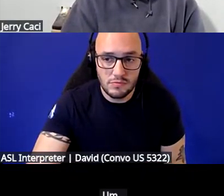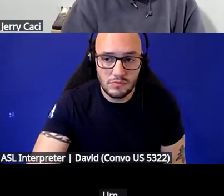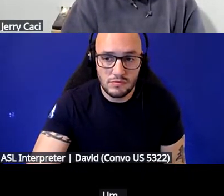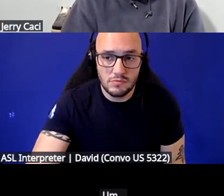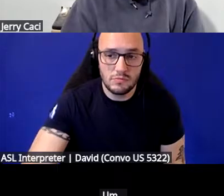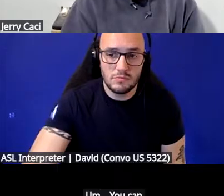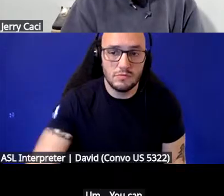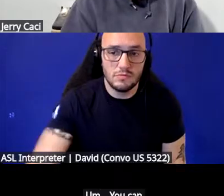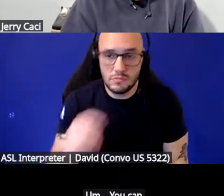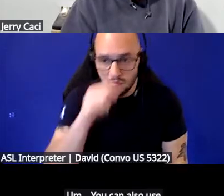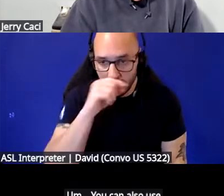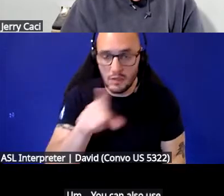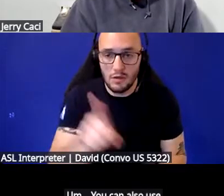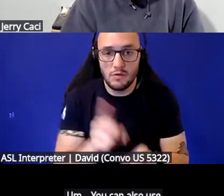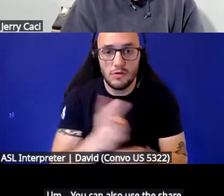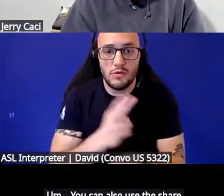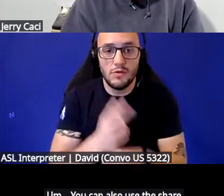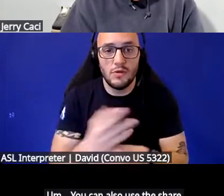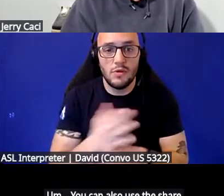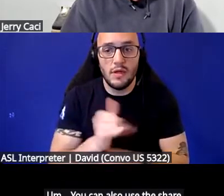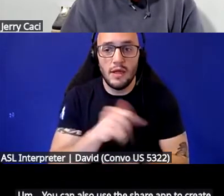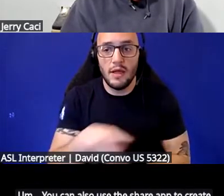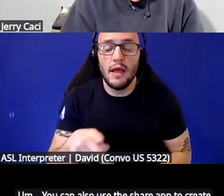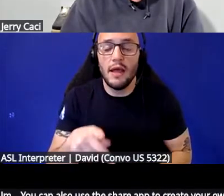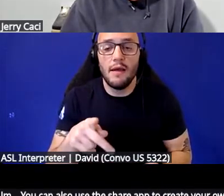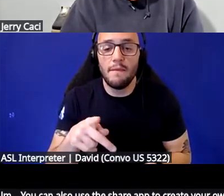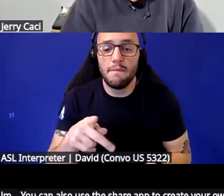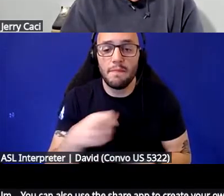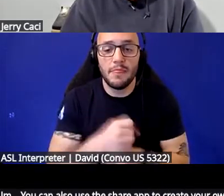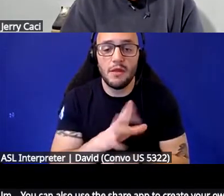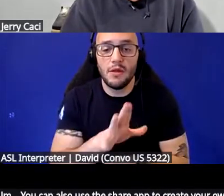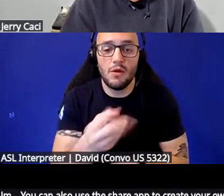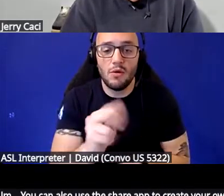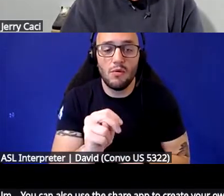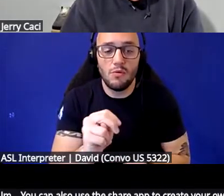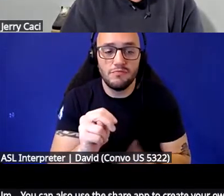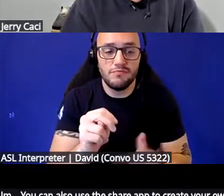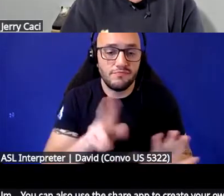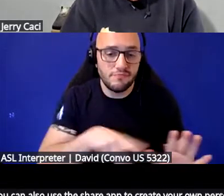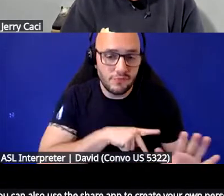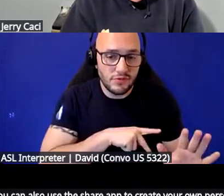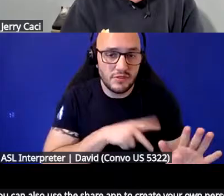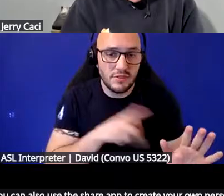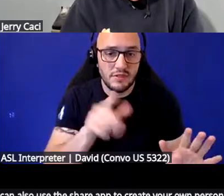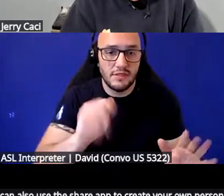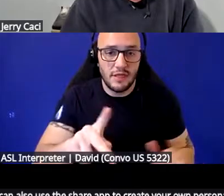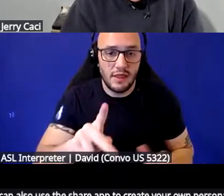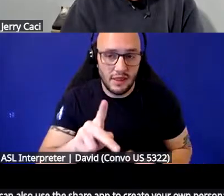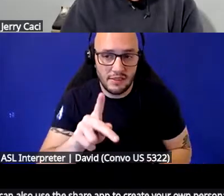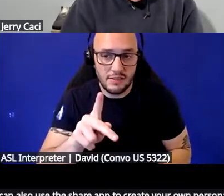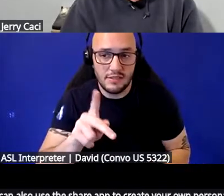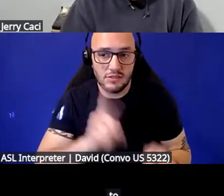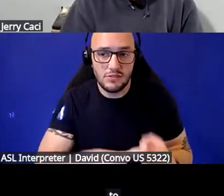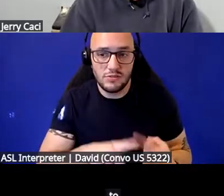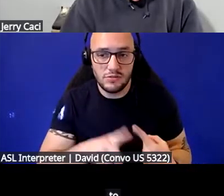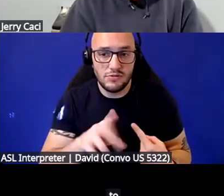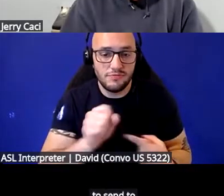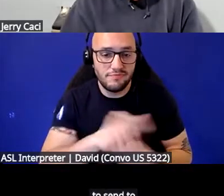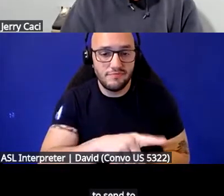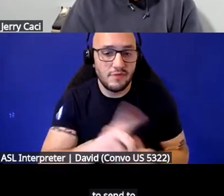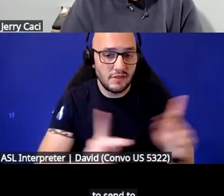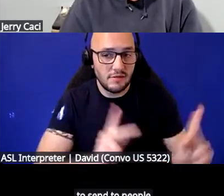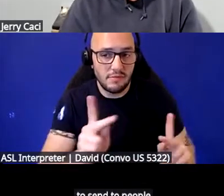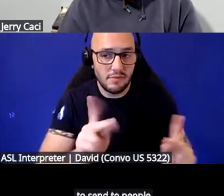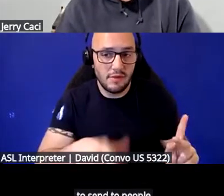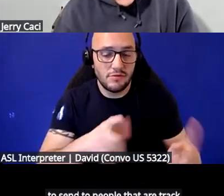You can also use the Share app to create your own personalized links to send to people that